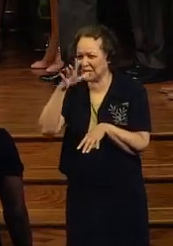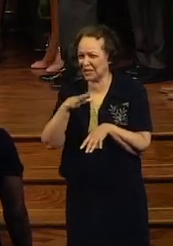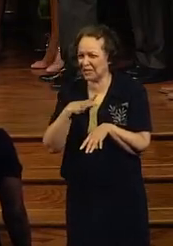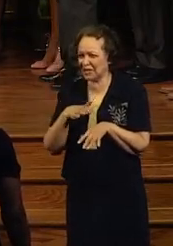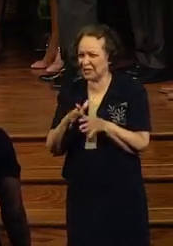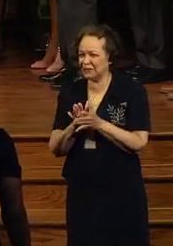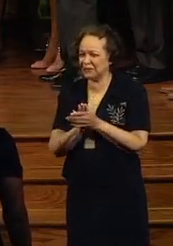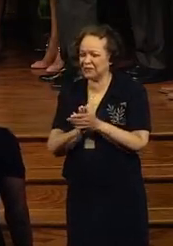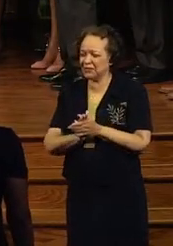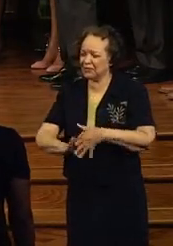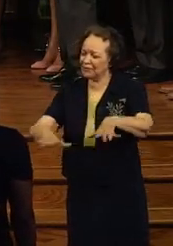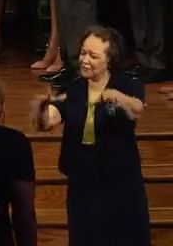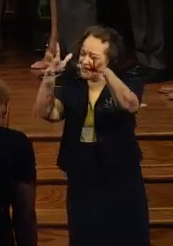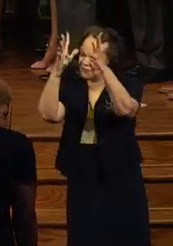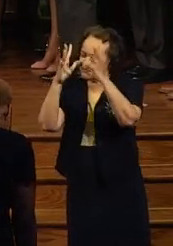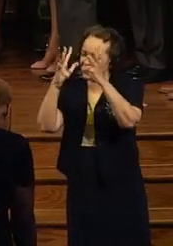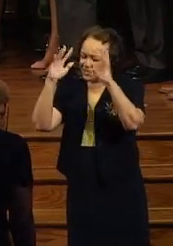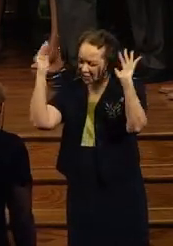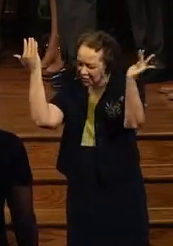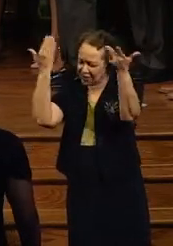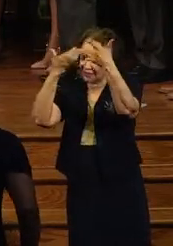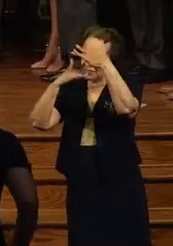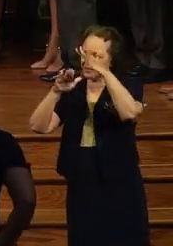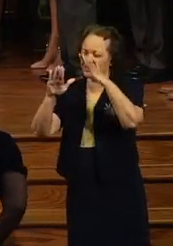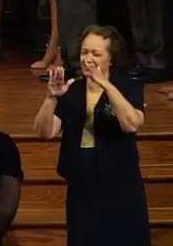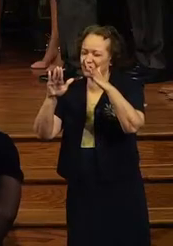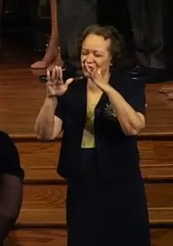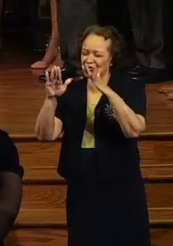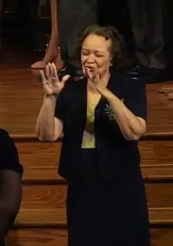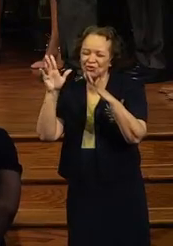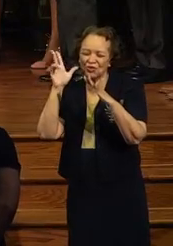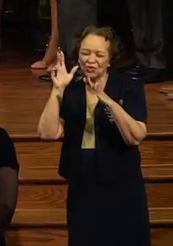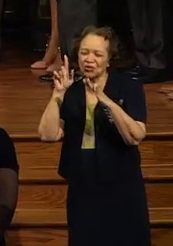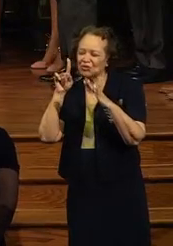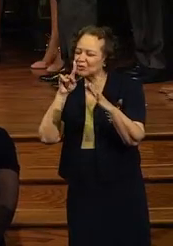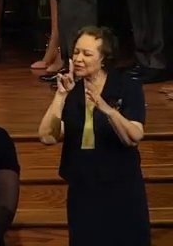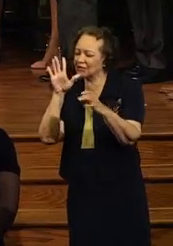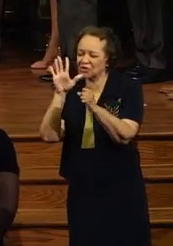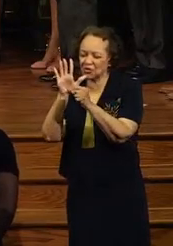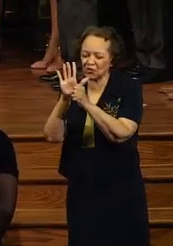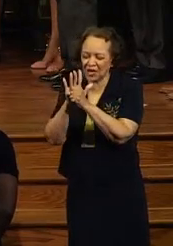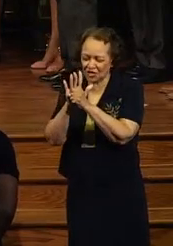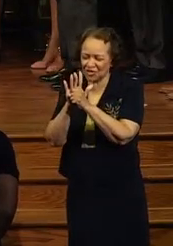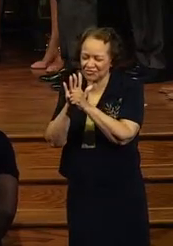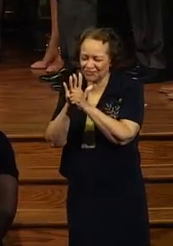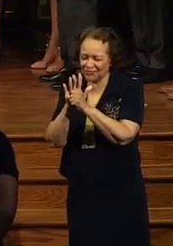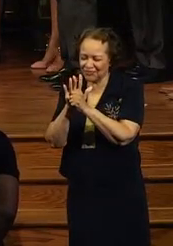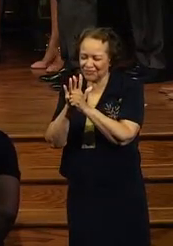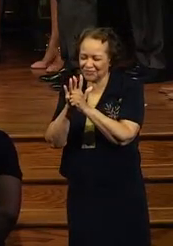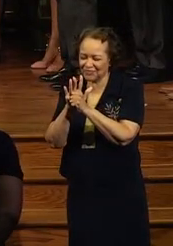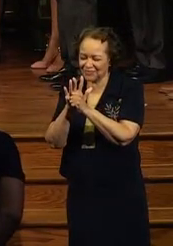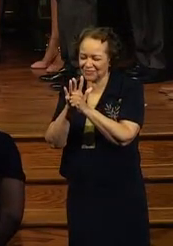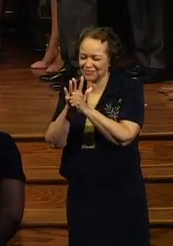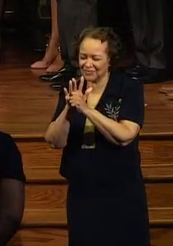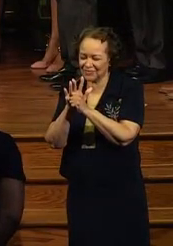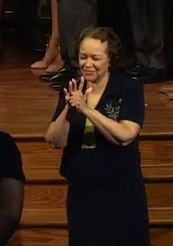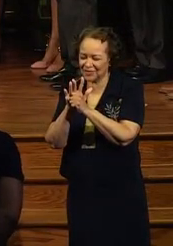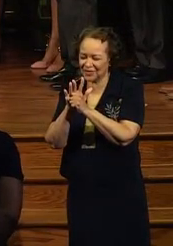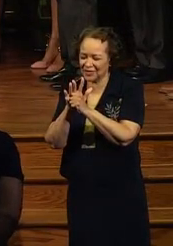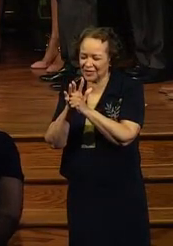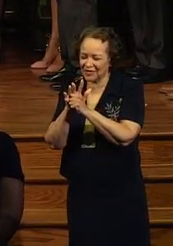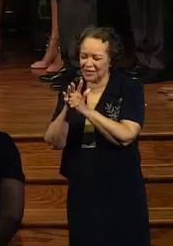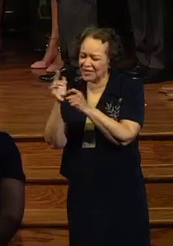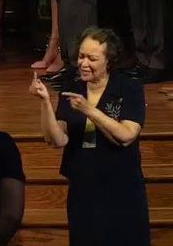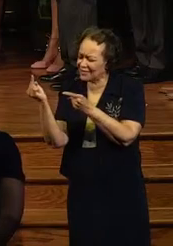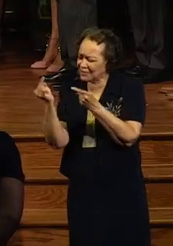We're praying, church. Father in heaven, you heard the declaration of this Michael, that he's been